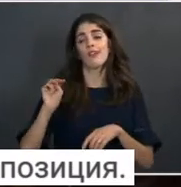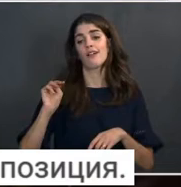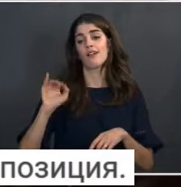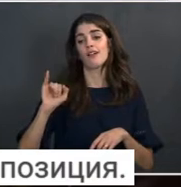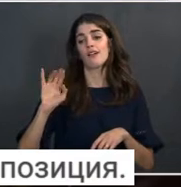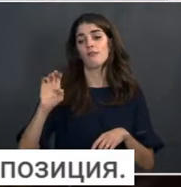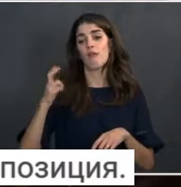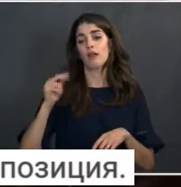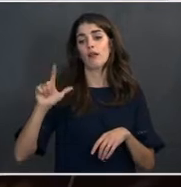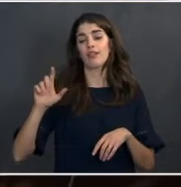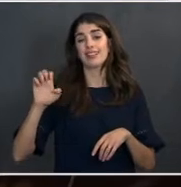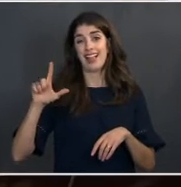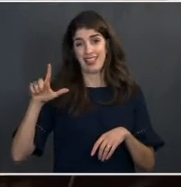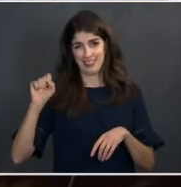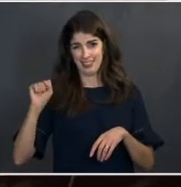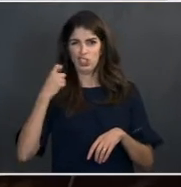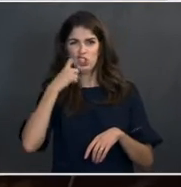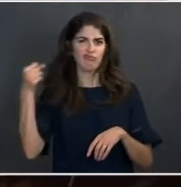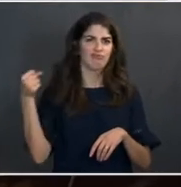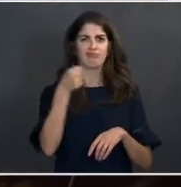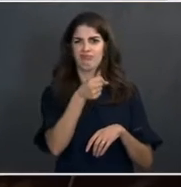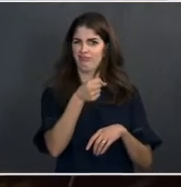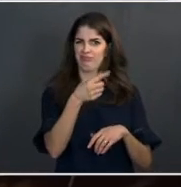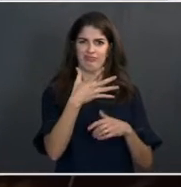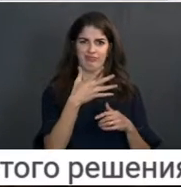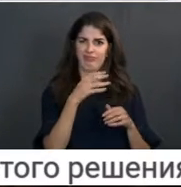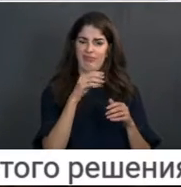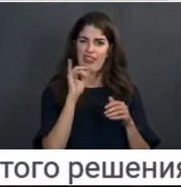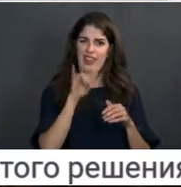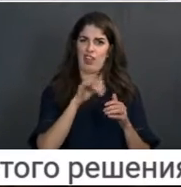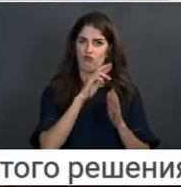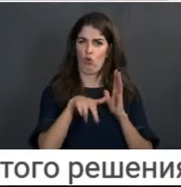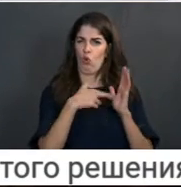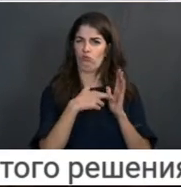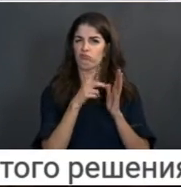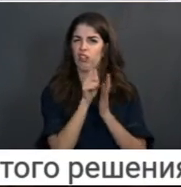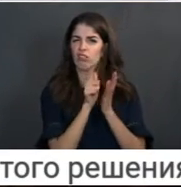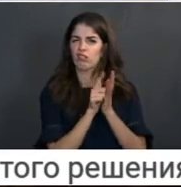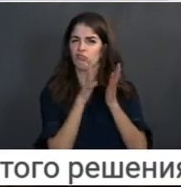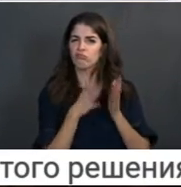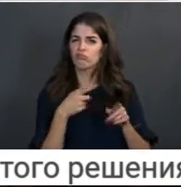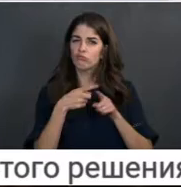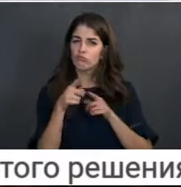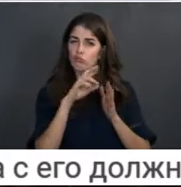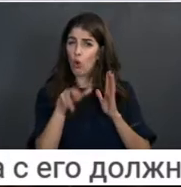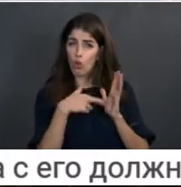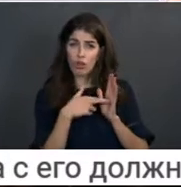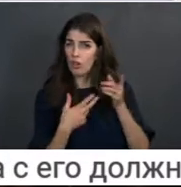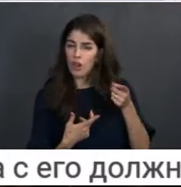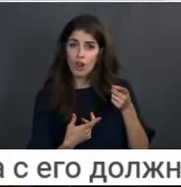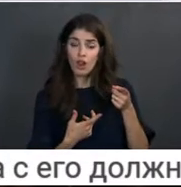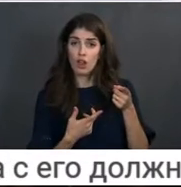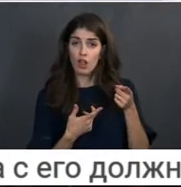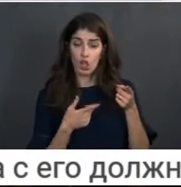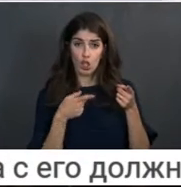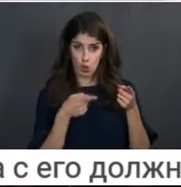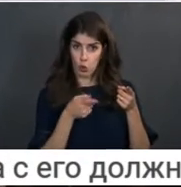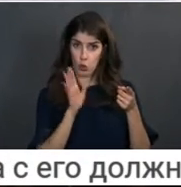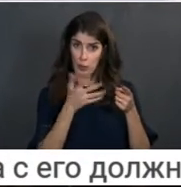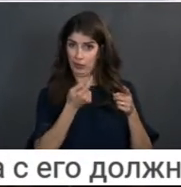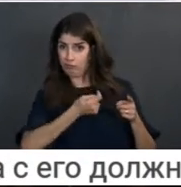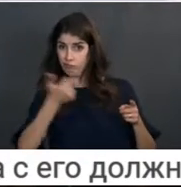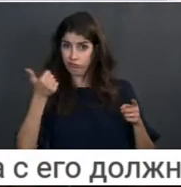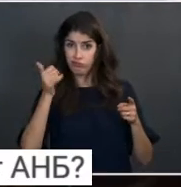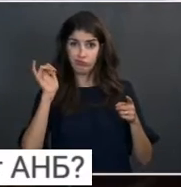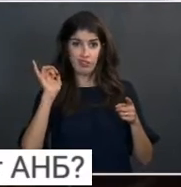career position, as you know. Are you guys considering reviewing that decision or attempting to remove Michael